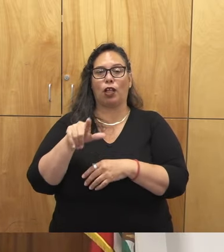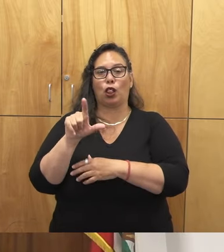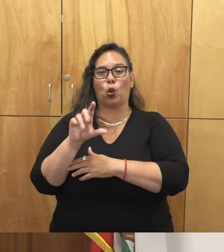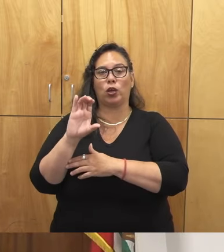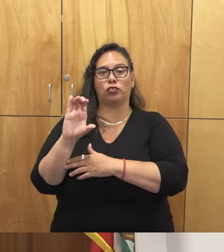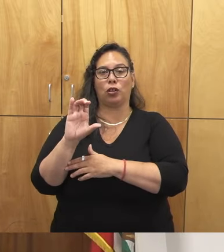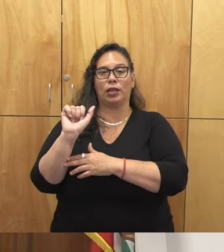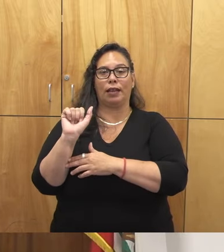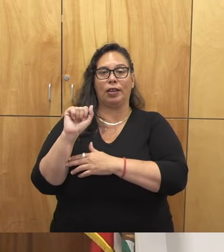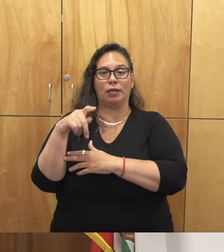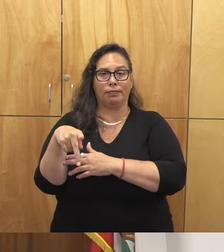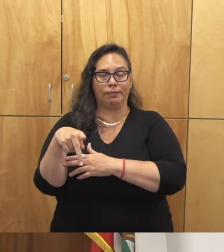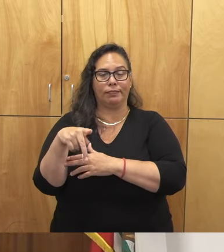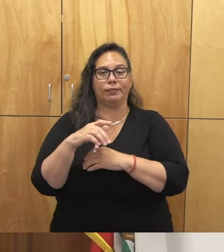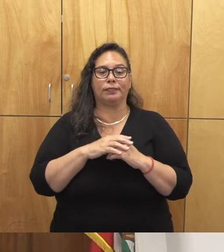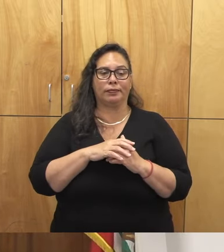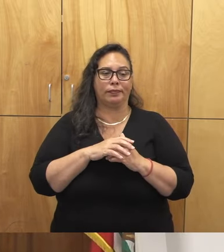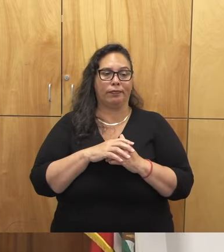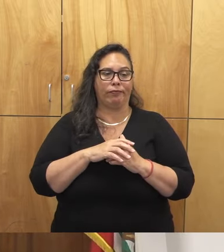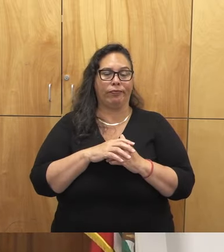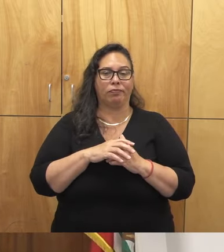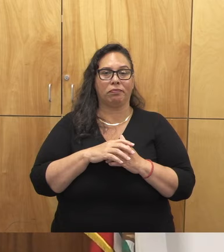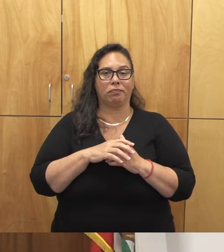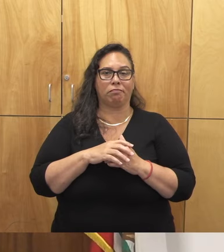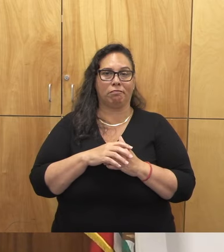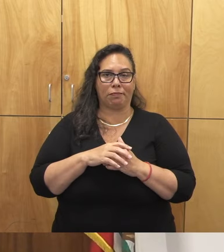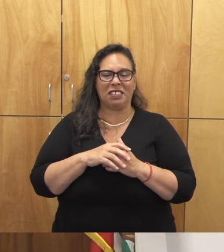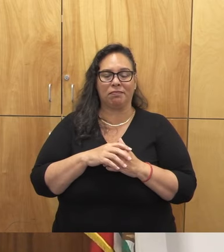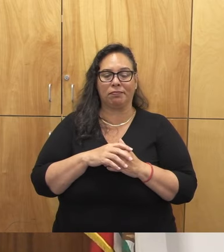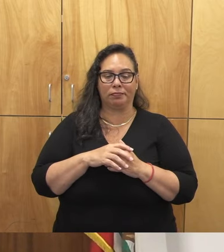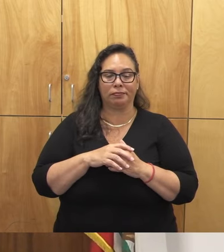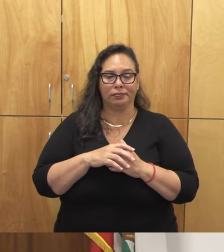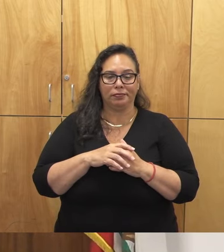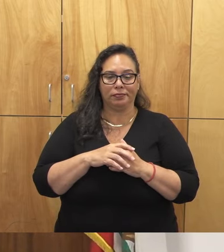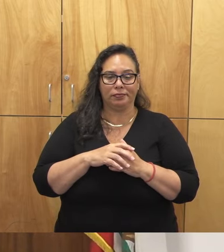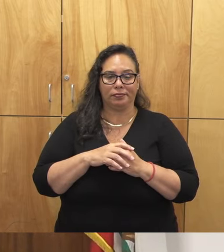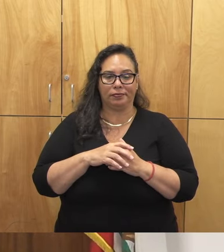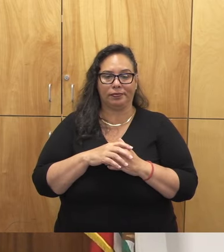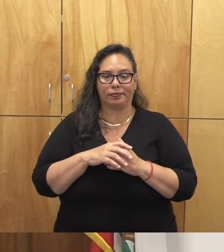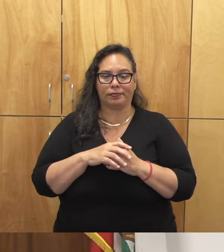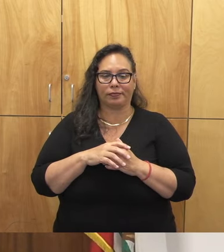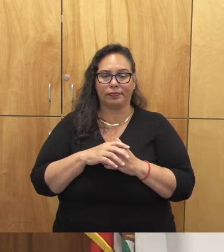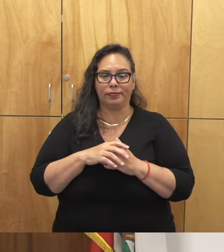and Accountability Plan, otherwise known as our LCAP.